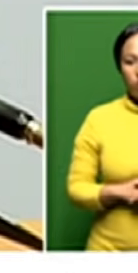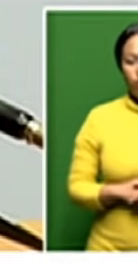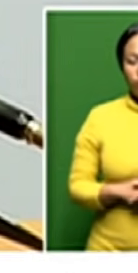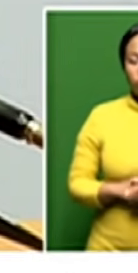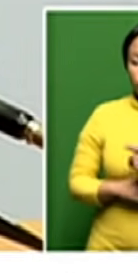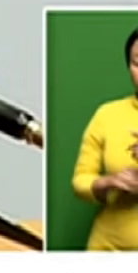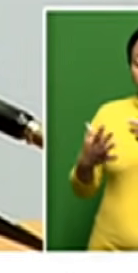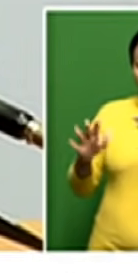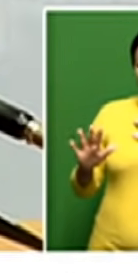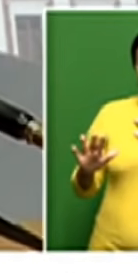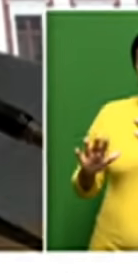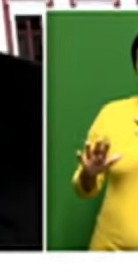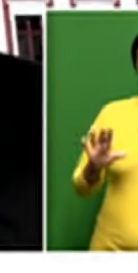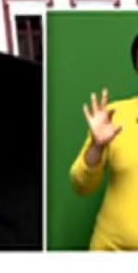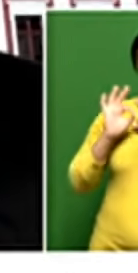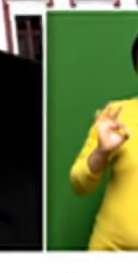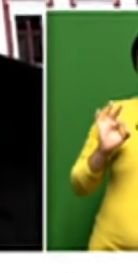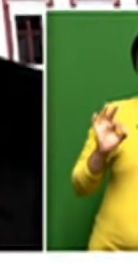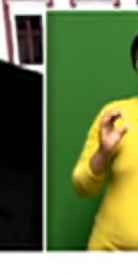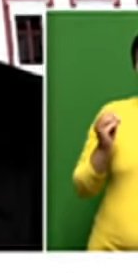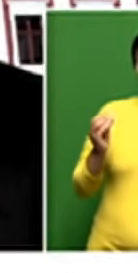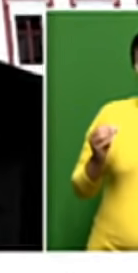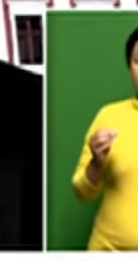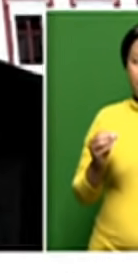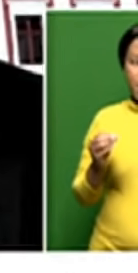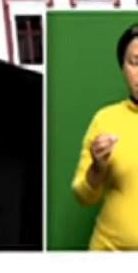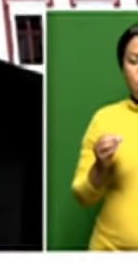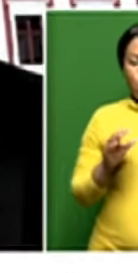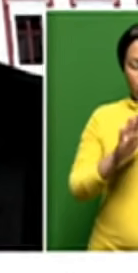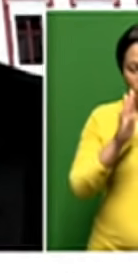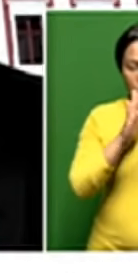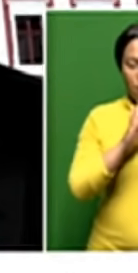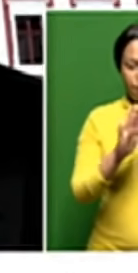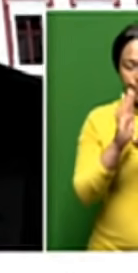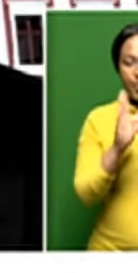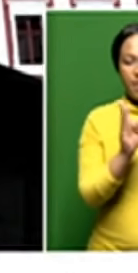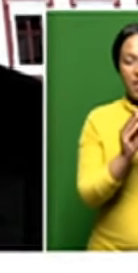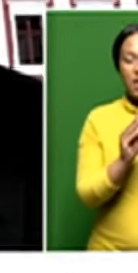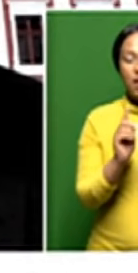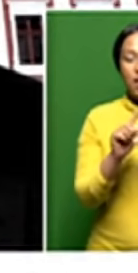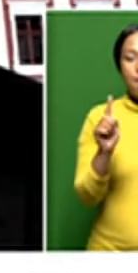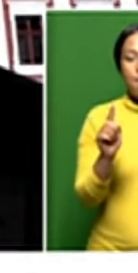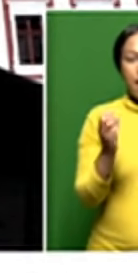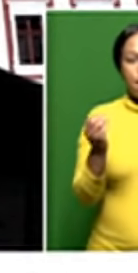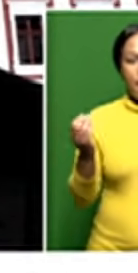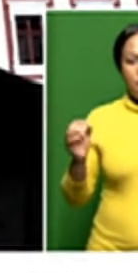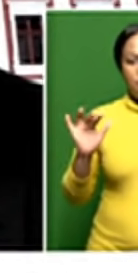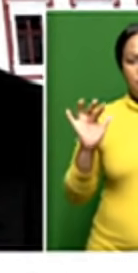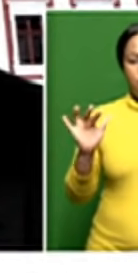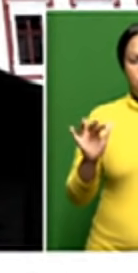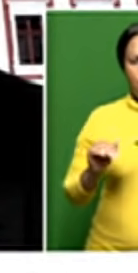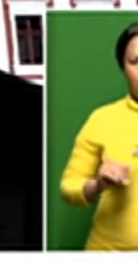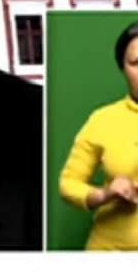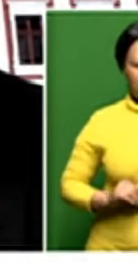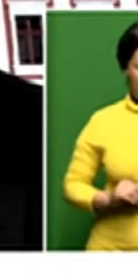mean, you've spoken to a lot of the ministers that are going to appear, but the big question, and I think a lot of people would be wanting